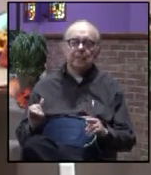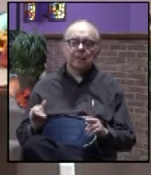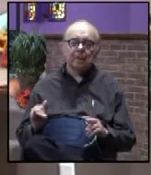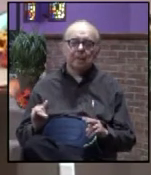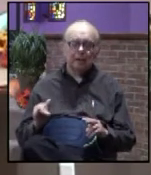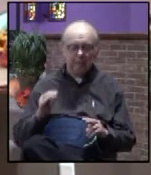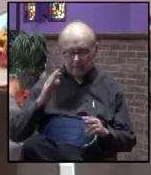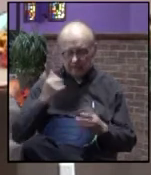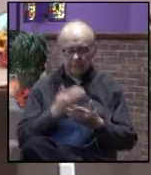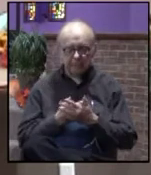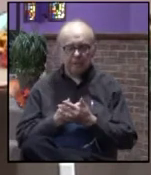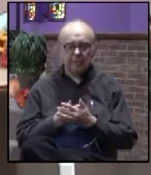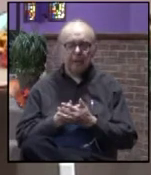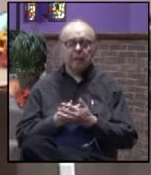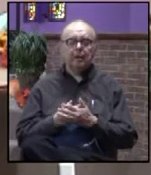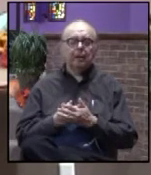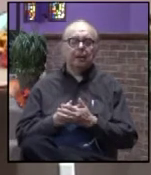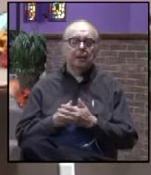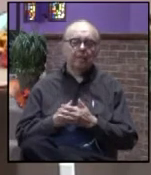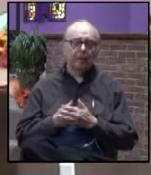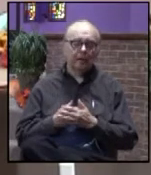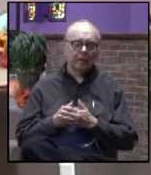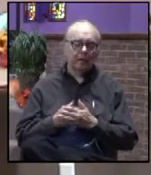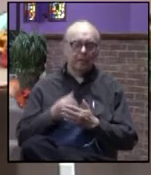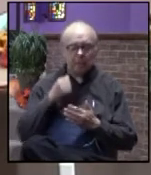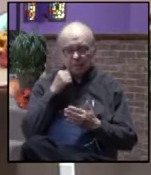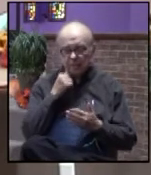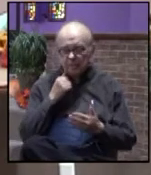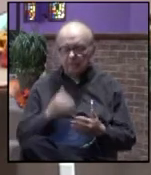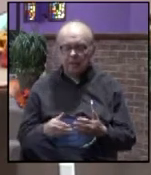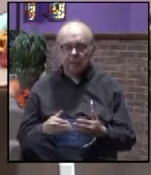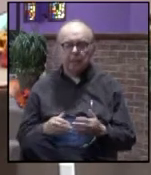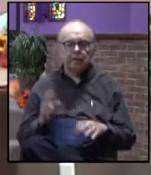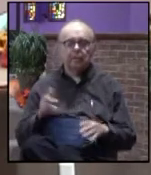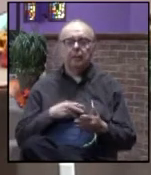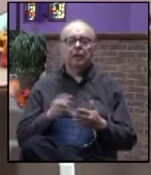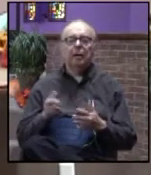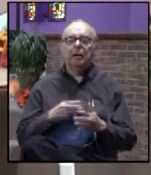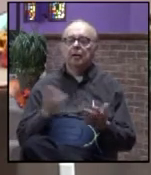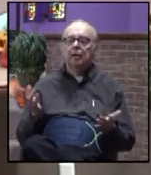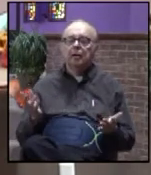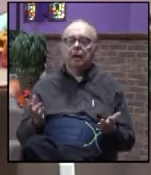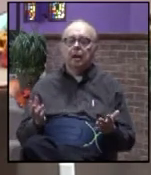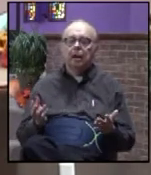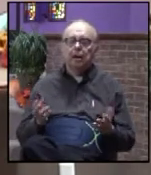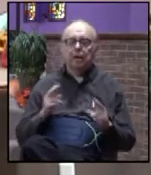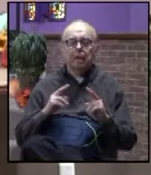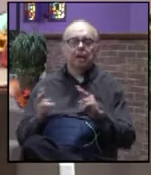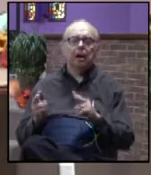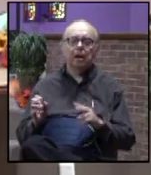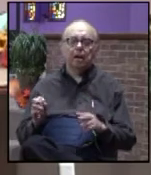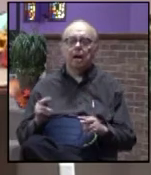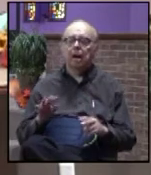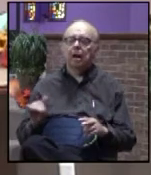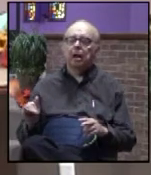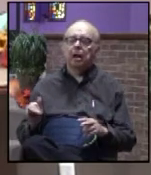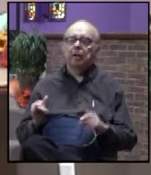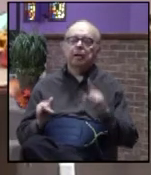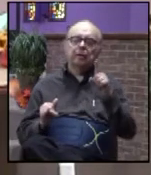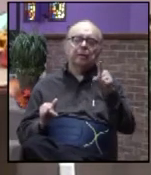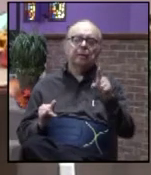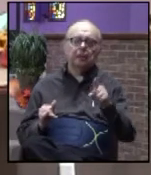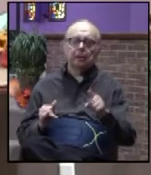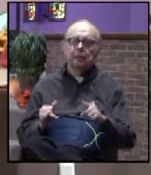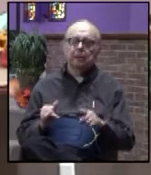He's got her in the back door. She's in the back door. She's dancing all over the place, clapping to her hands. I'm watching Emily back in the back over here.